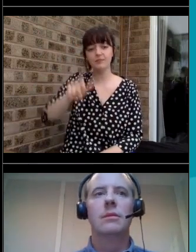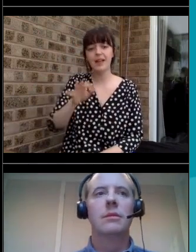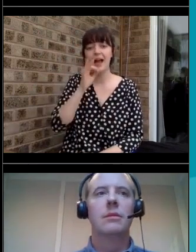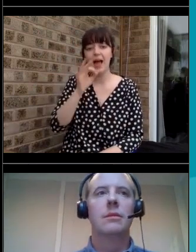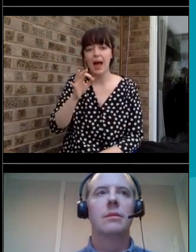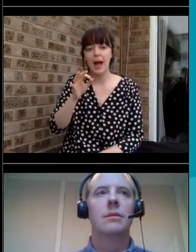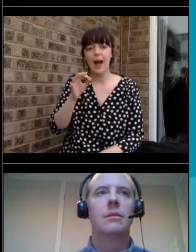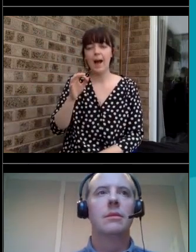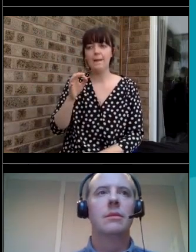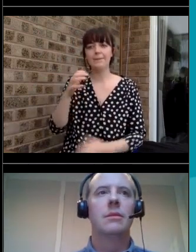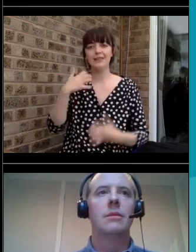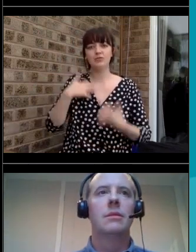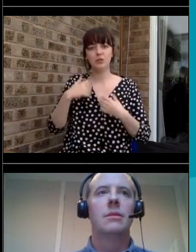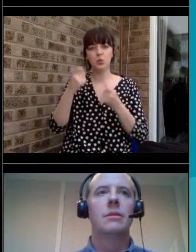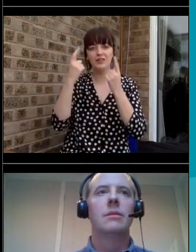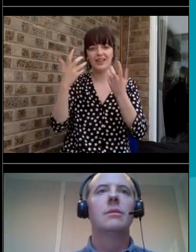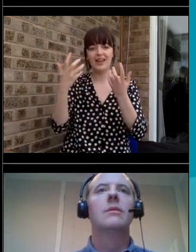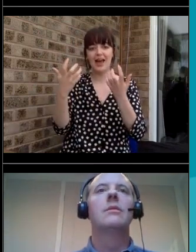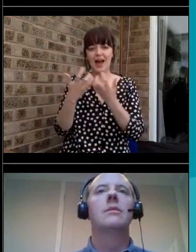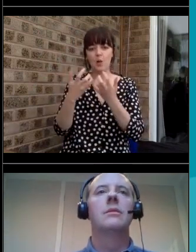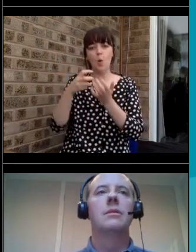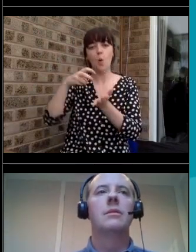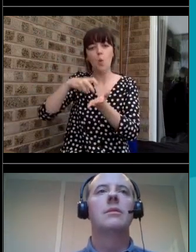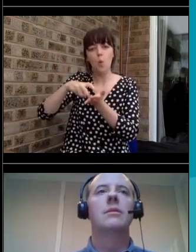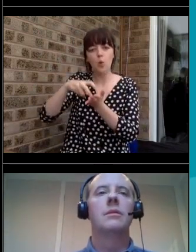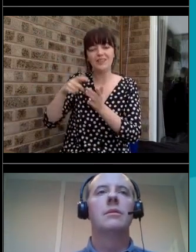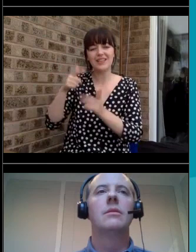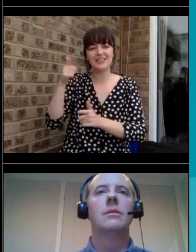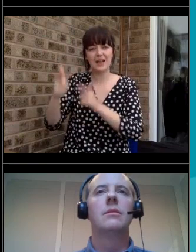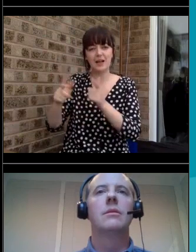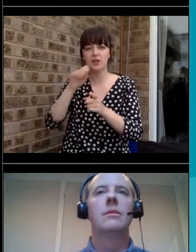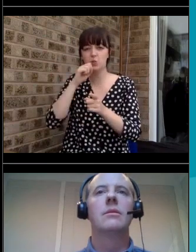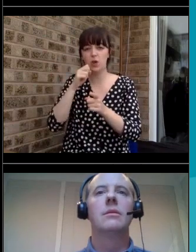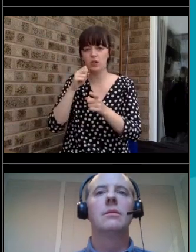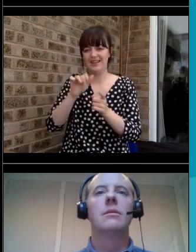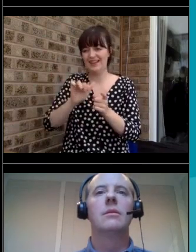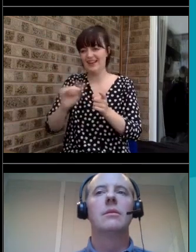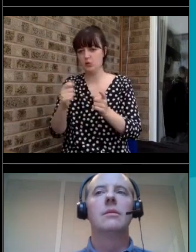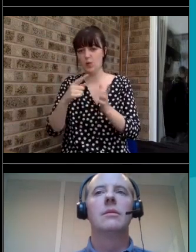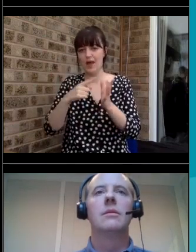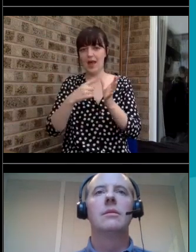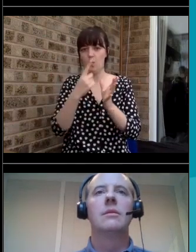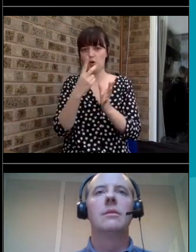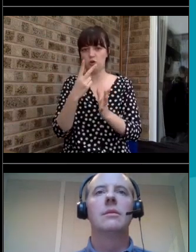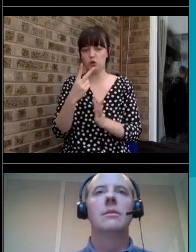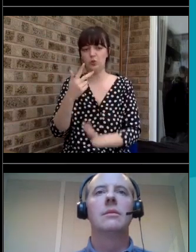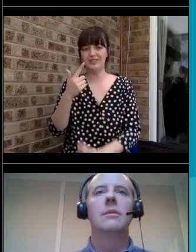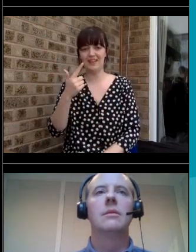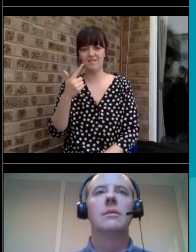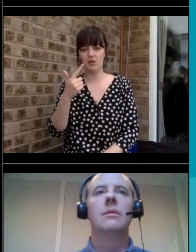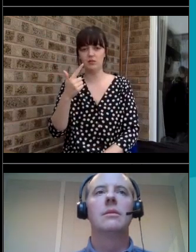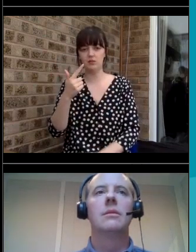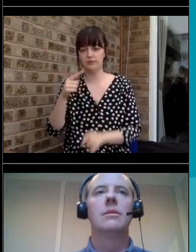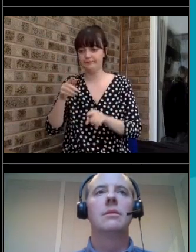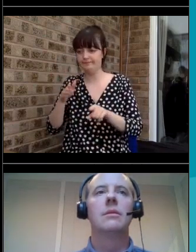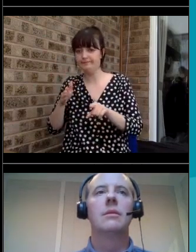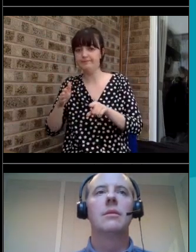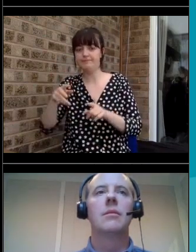to understand how walkers and cyclists will travel along the A127 traversing the M25